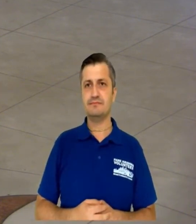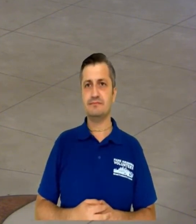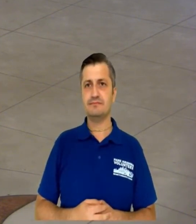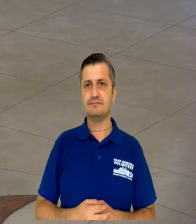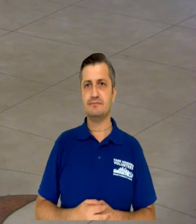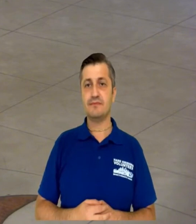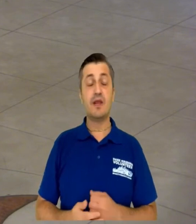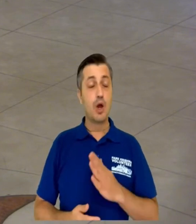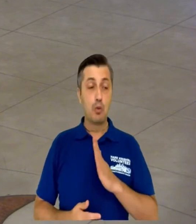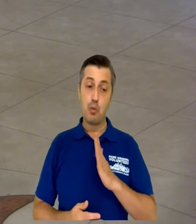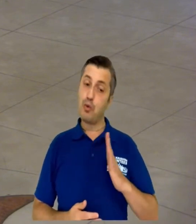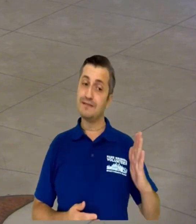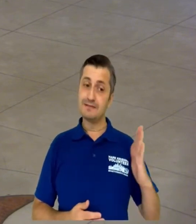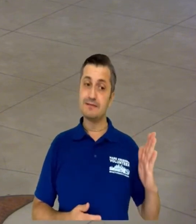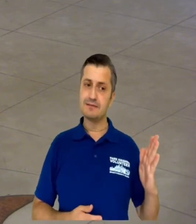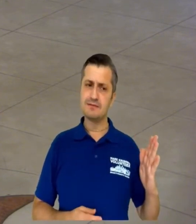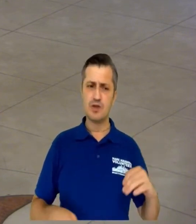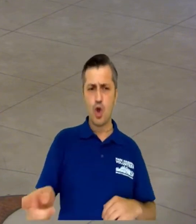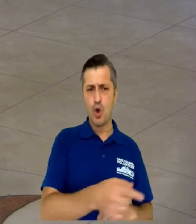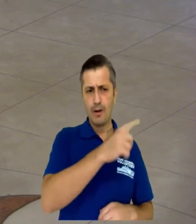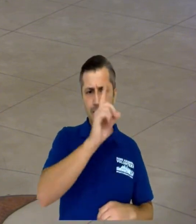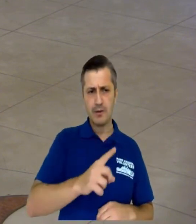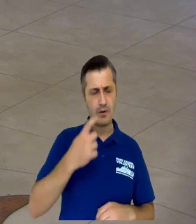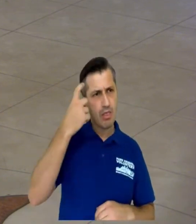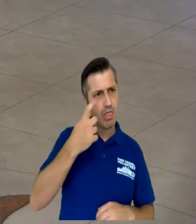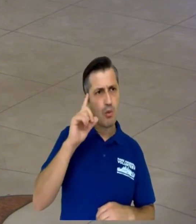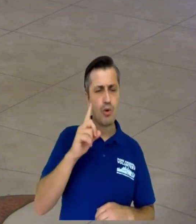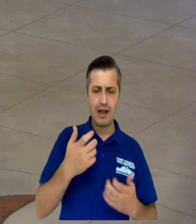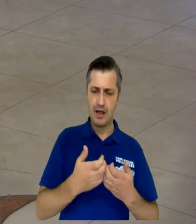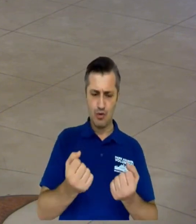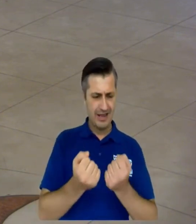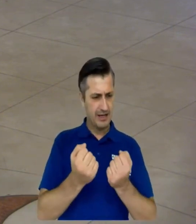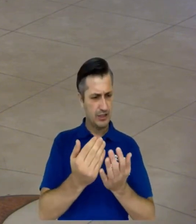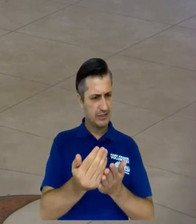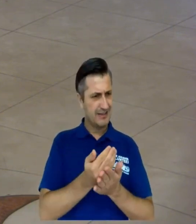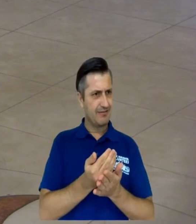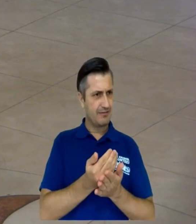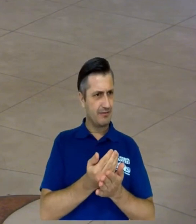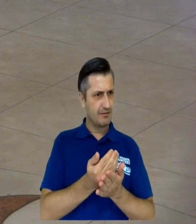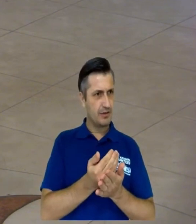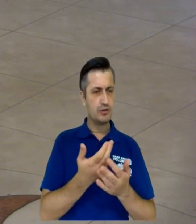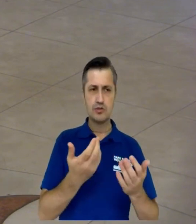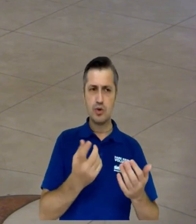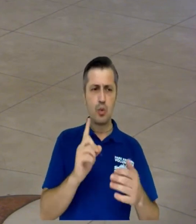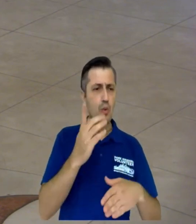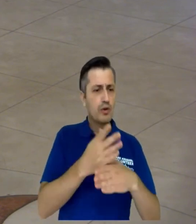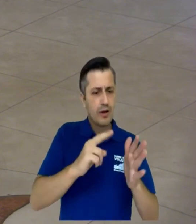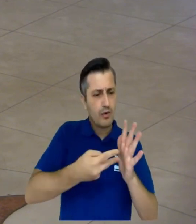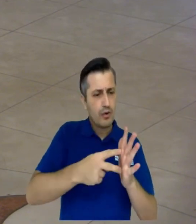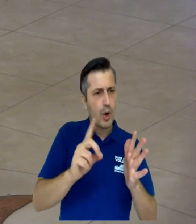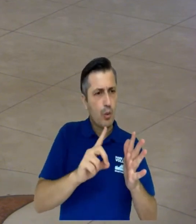energy, right? So they're thinking of taking advantage of the sun, right? And they're creating